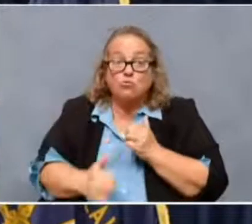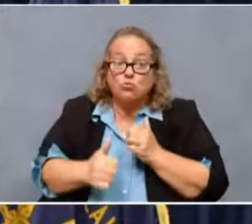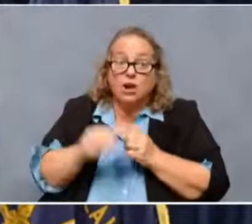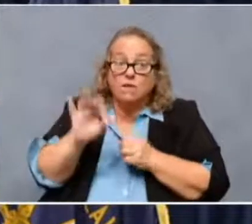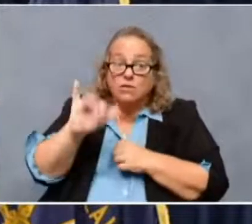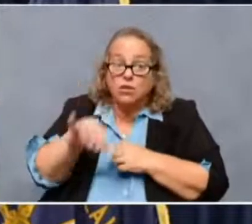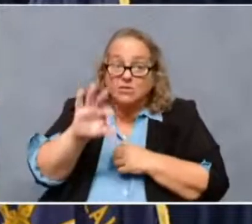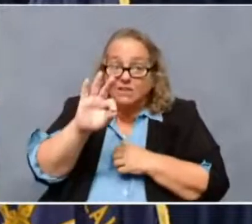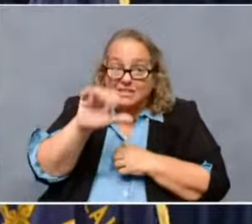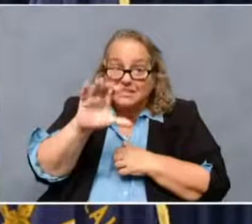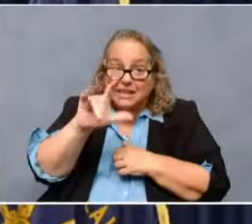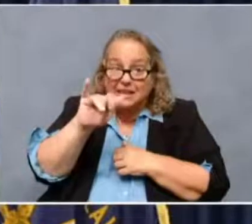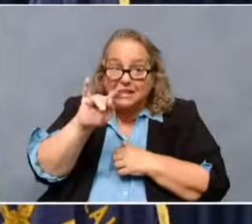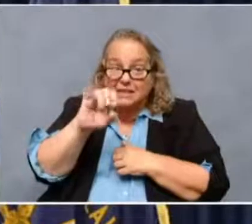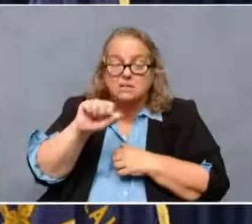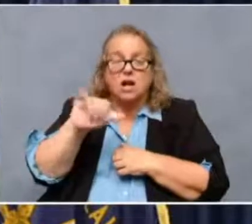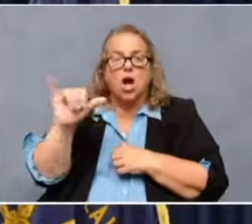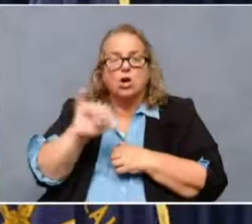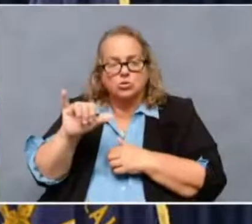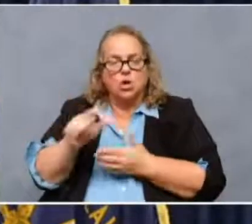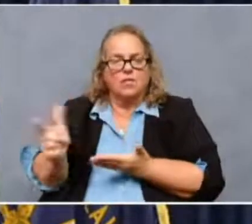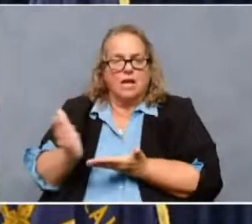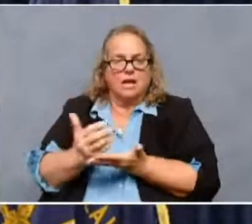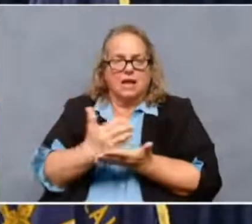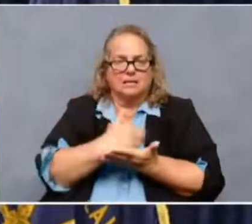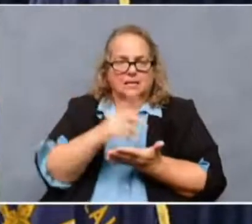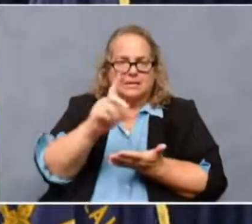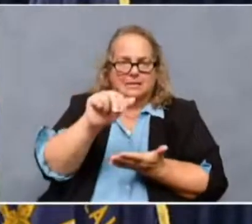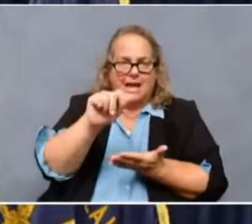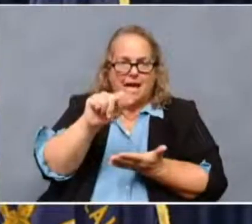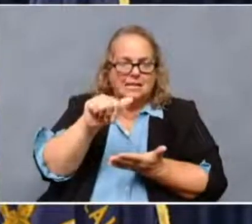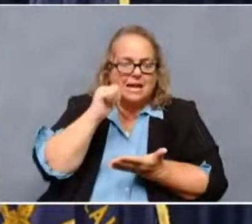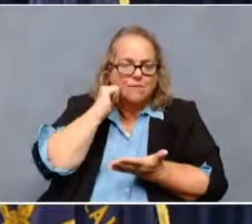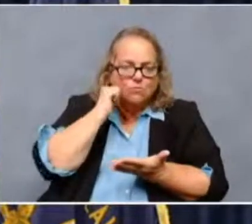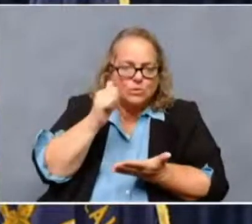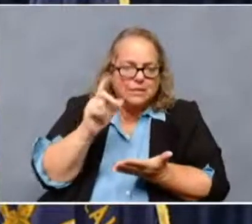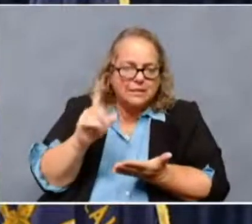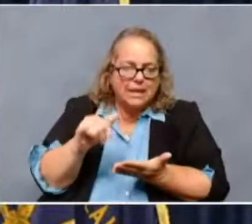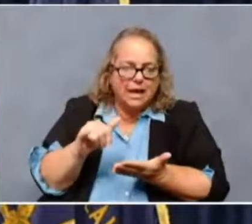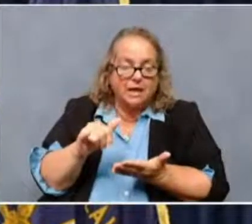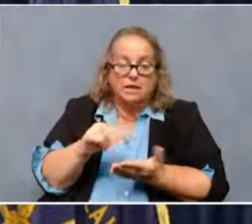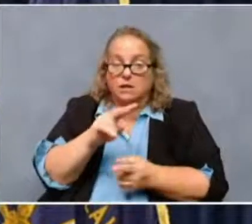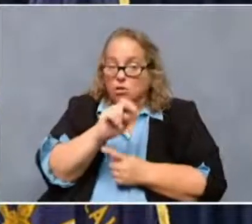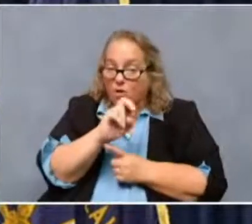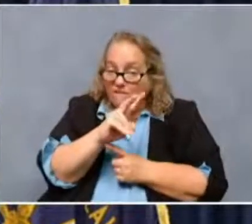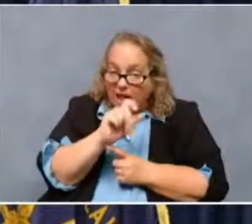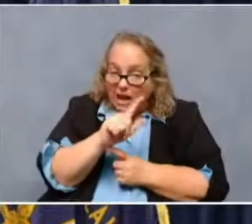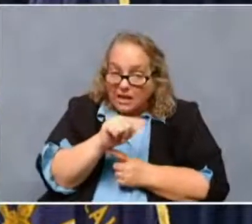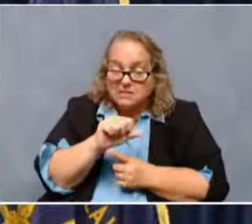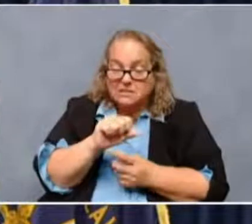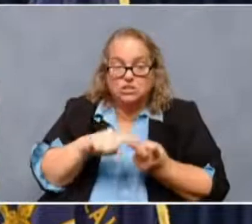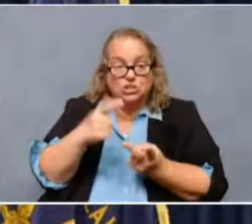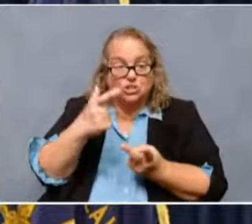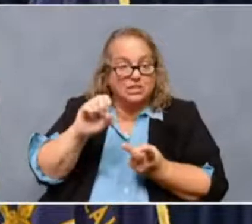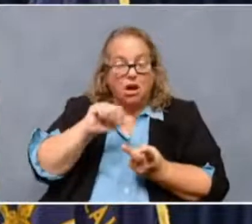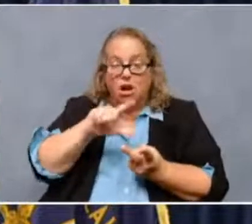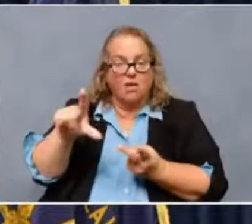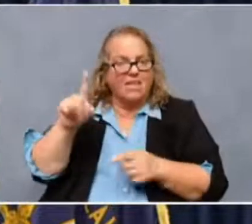data that they are collecting every single day, whether it's Novellus or GE or the rest. They cannot